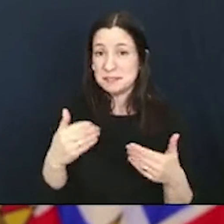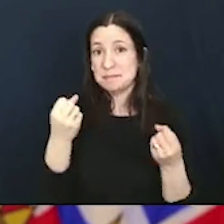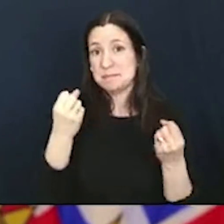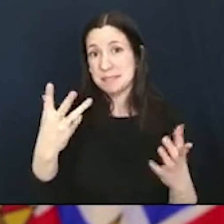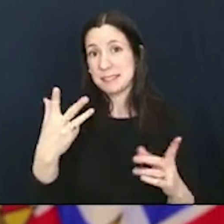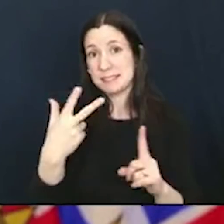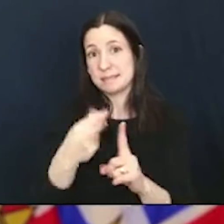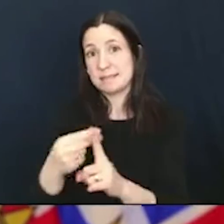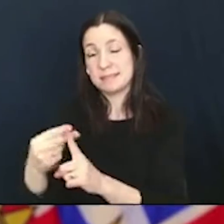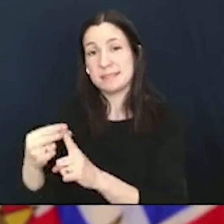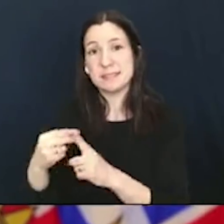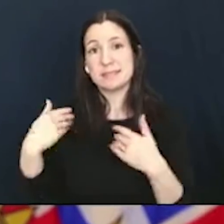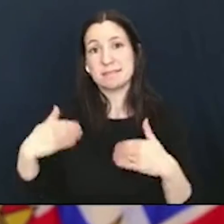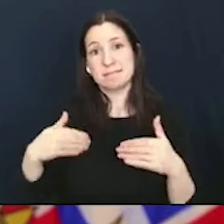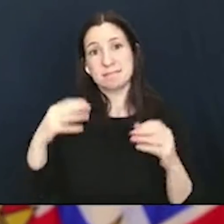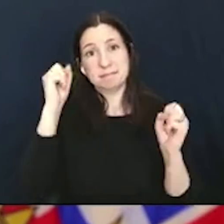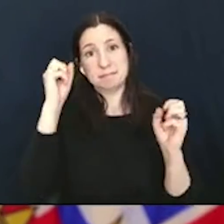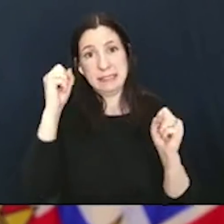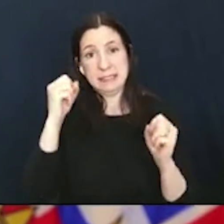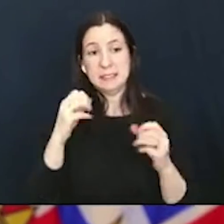amazing feat. And